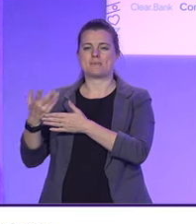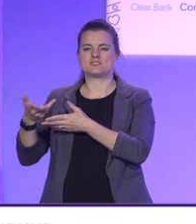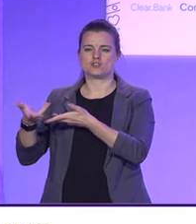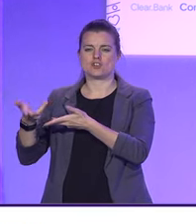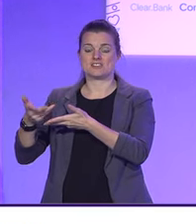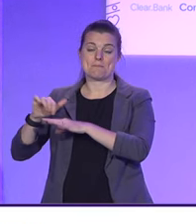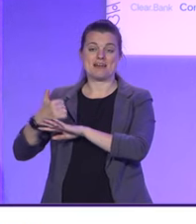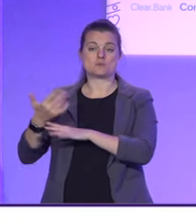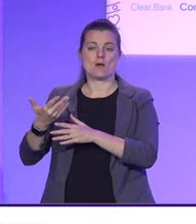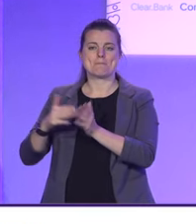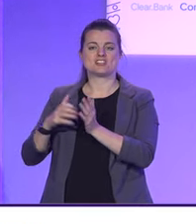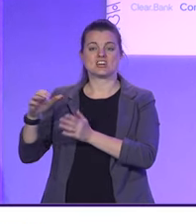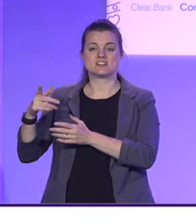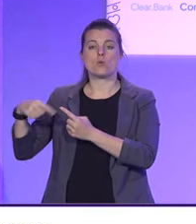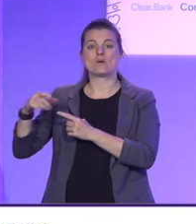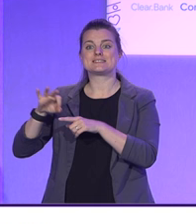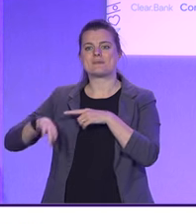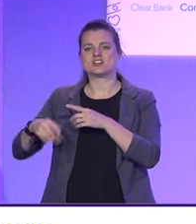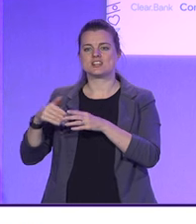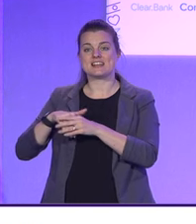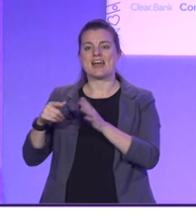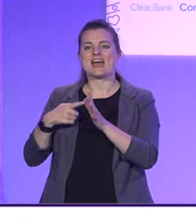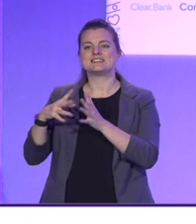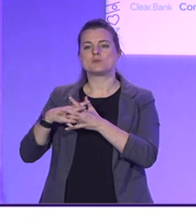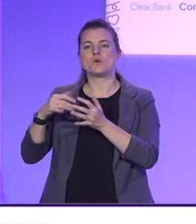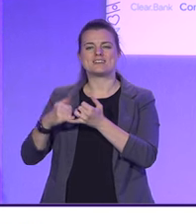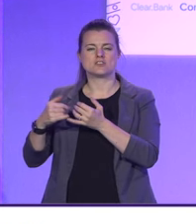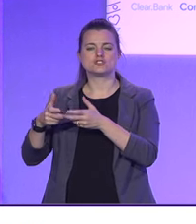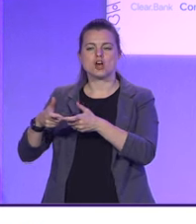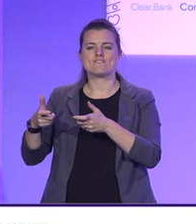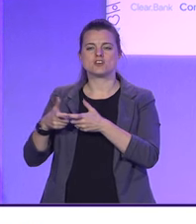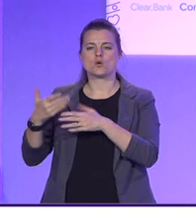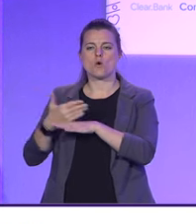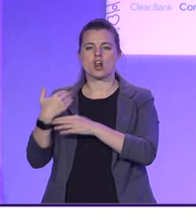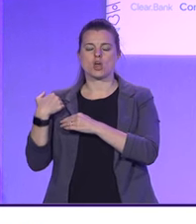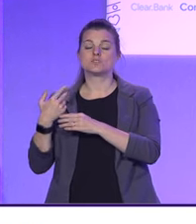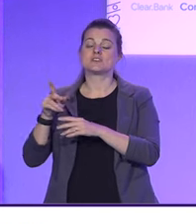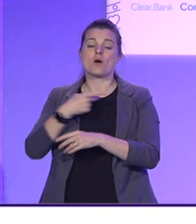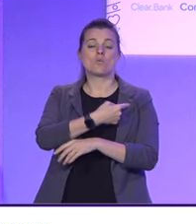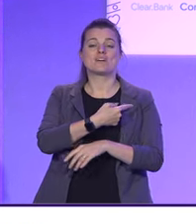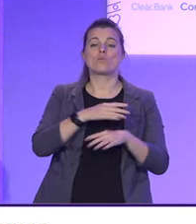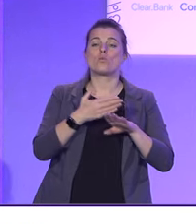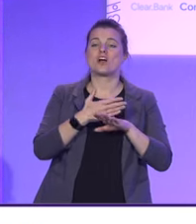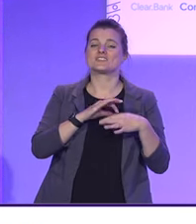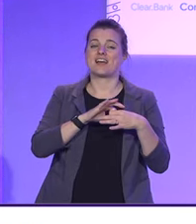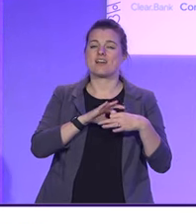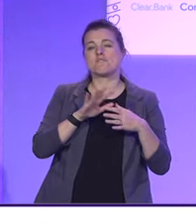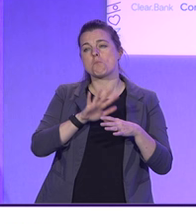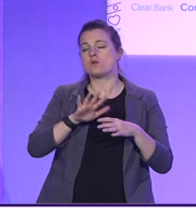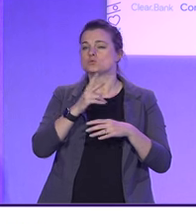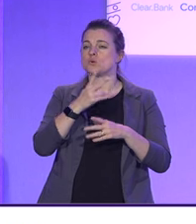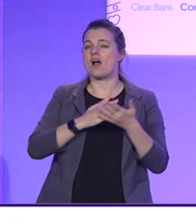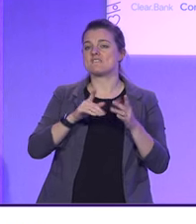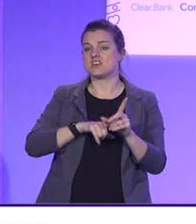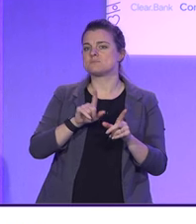Manchester. We specialize in AWS and serverless workloads. John and I have worked together for about 2.5 years, and before